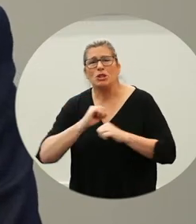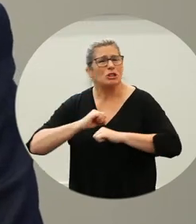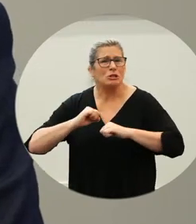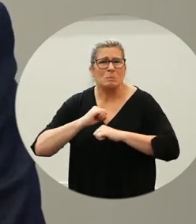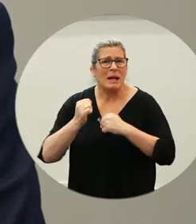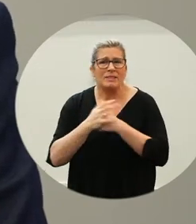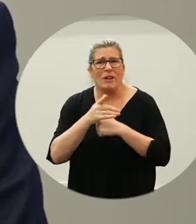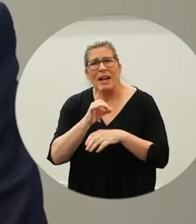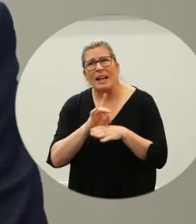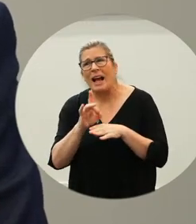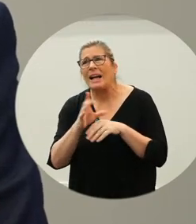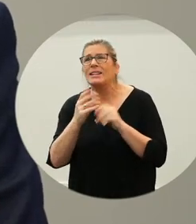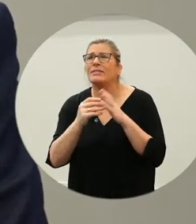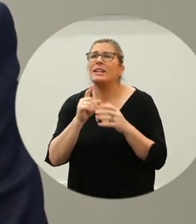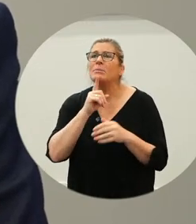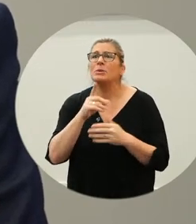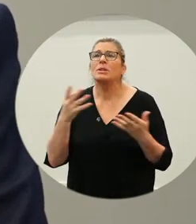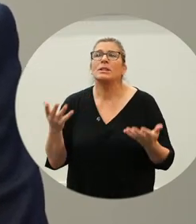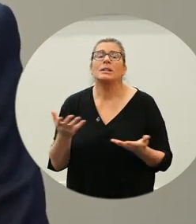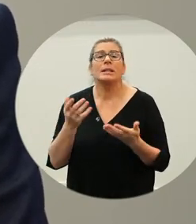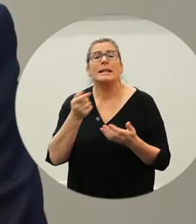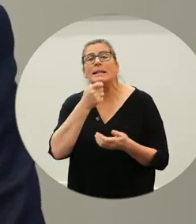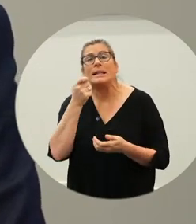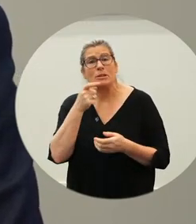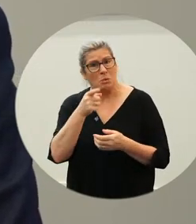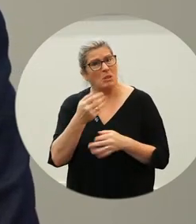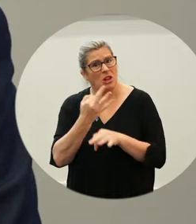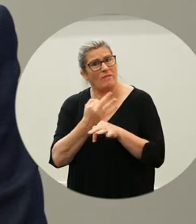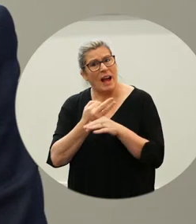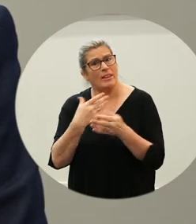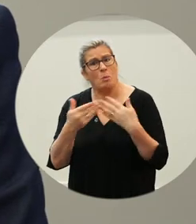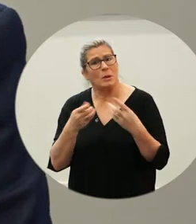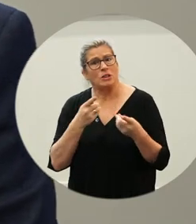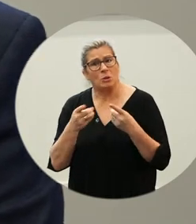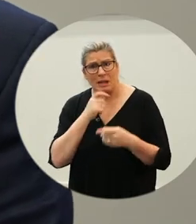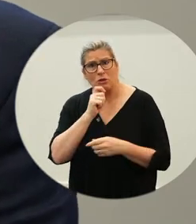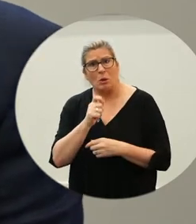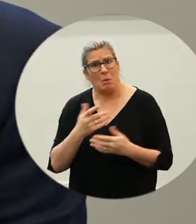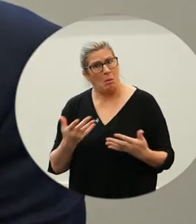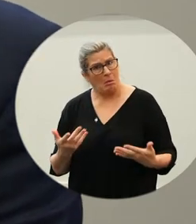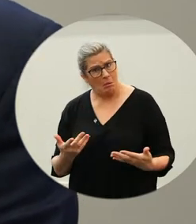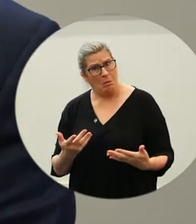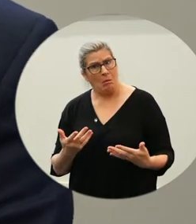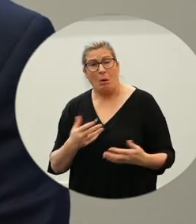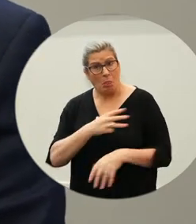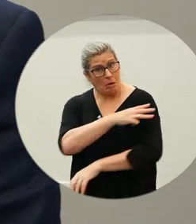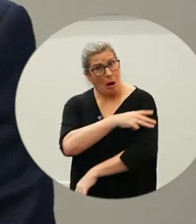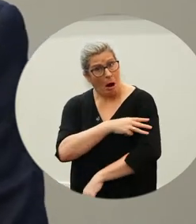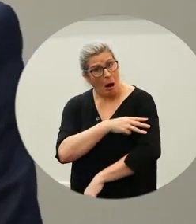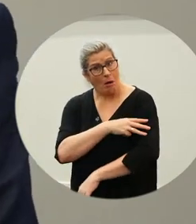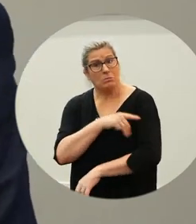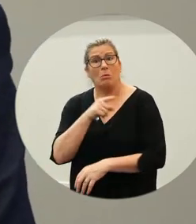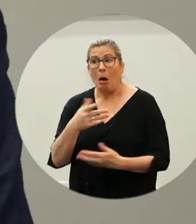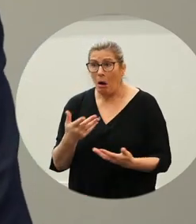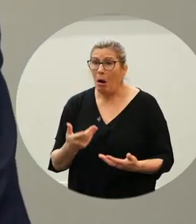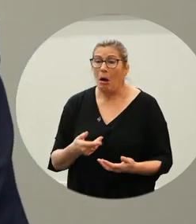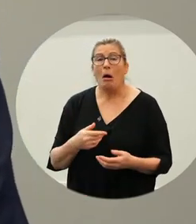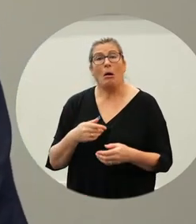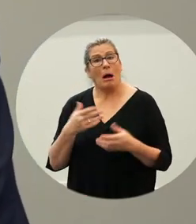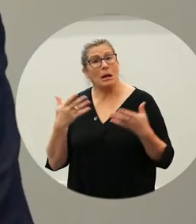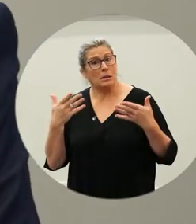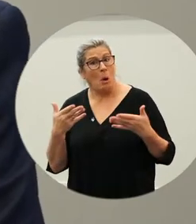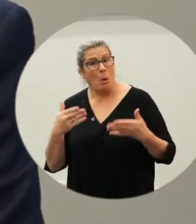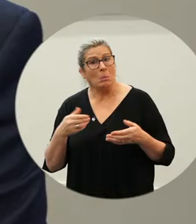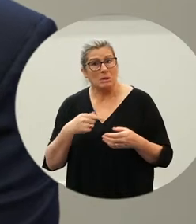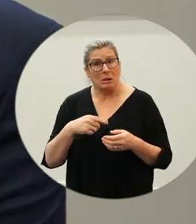moment. So he said, "What did your father do?" And I said, "The guards," he said, "are in revolt at the moment. Nobody knows anything